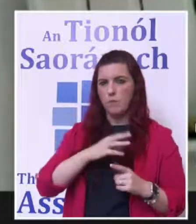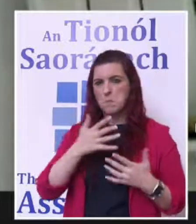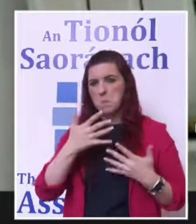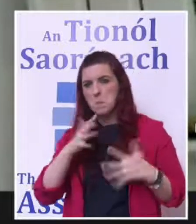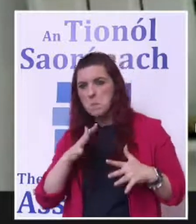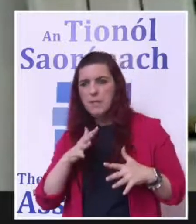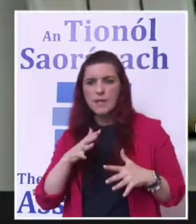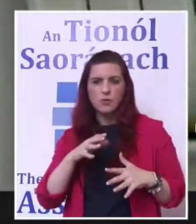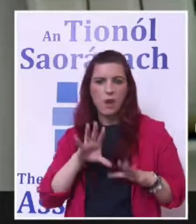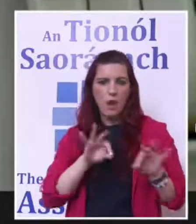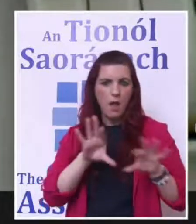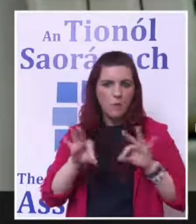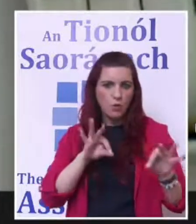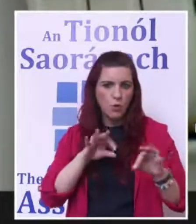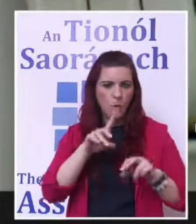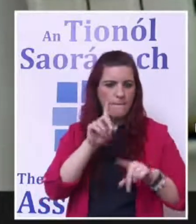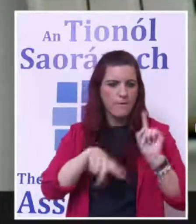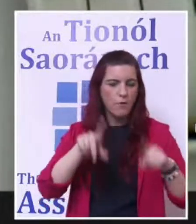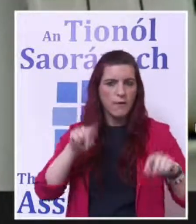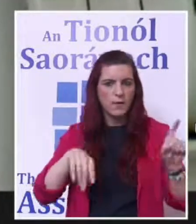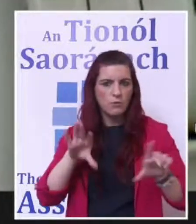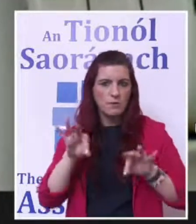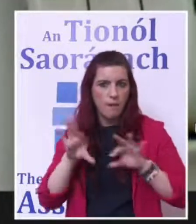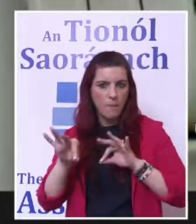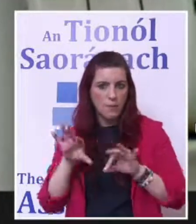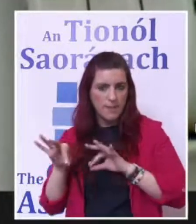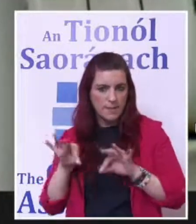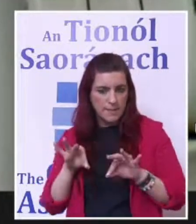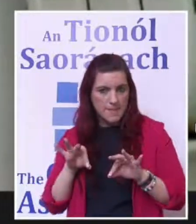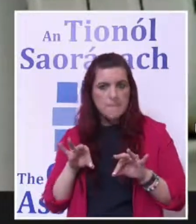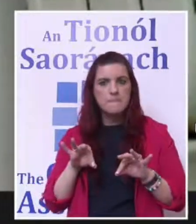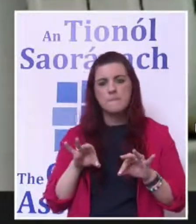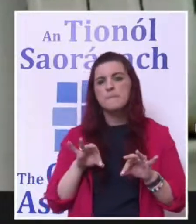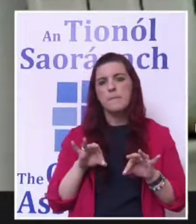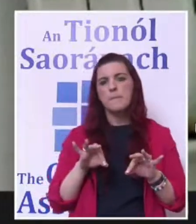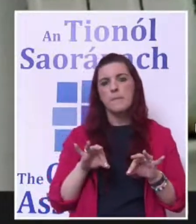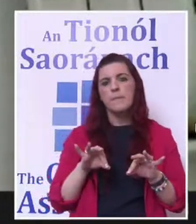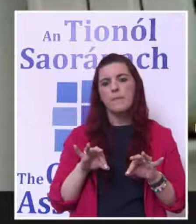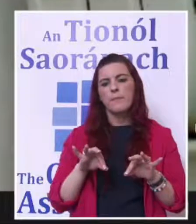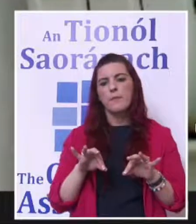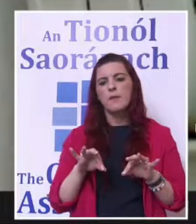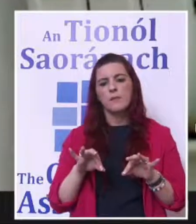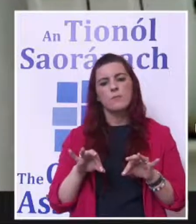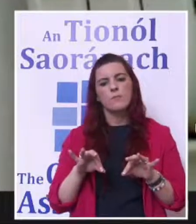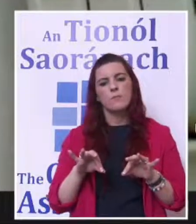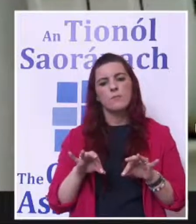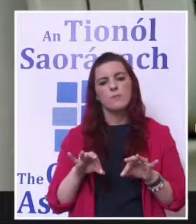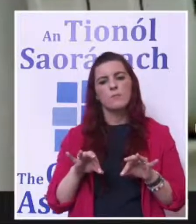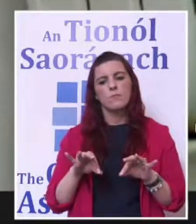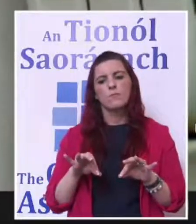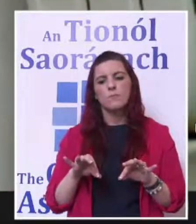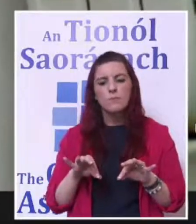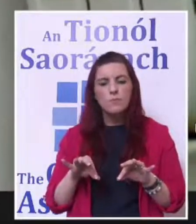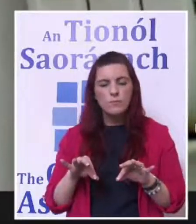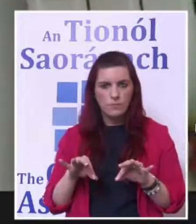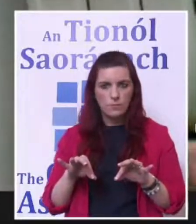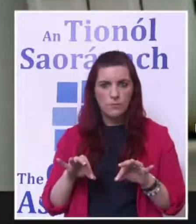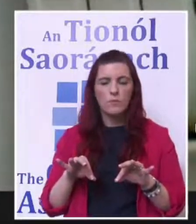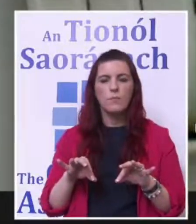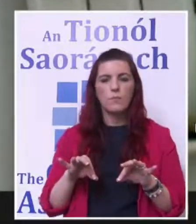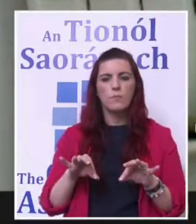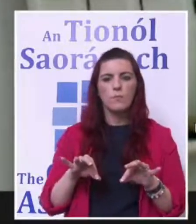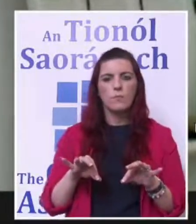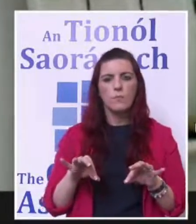options or variations in options as well. I wouldn't necessarily just restrict myself to what I've set out for